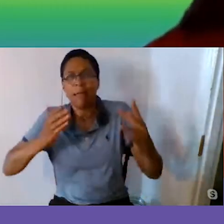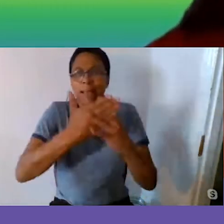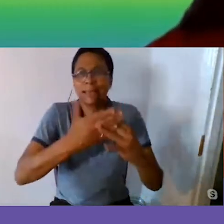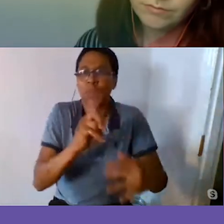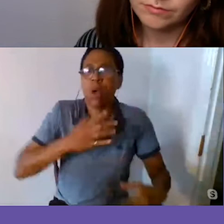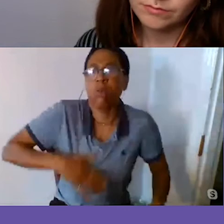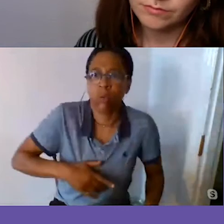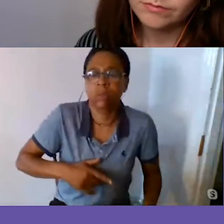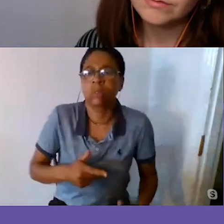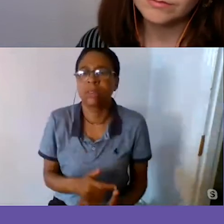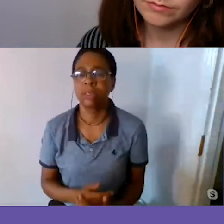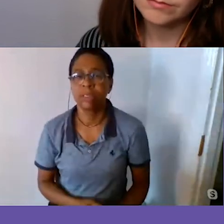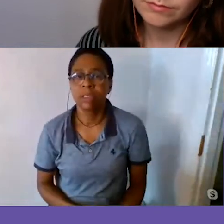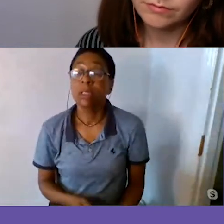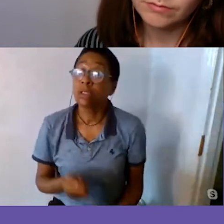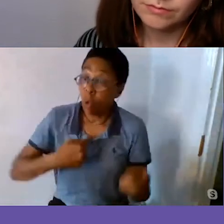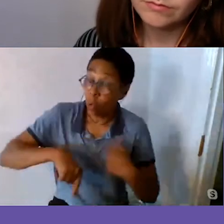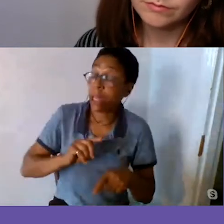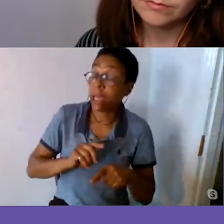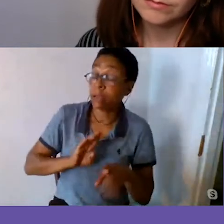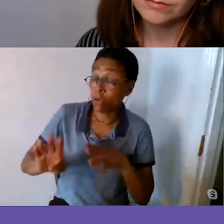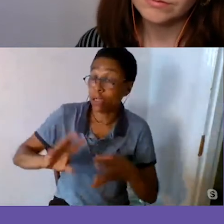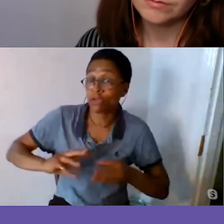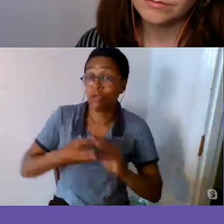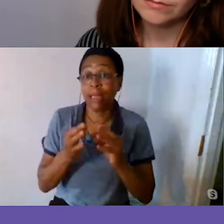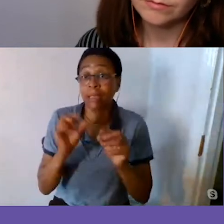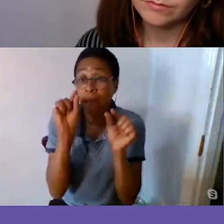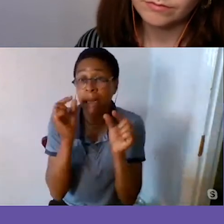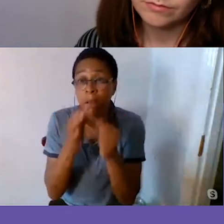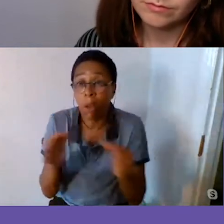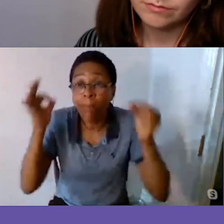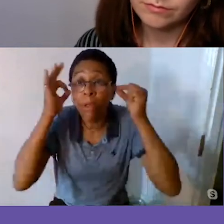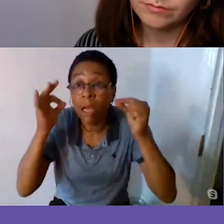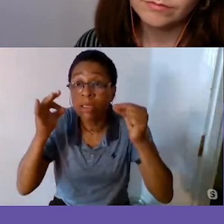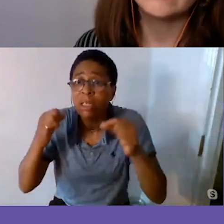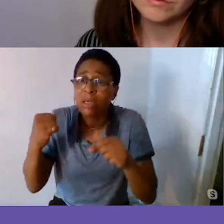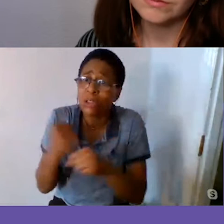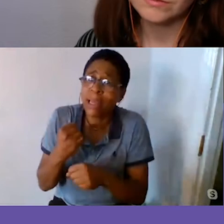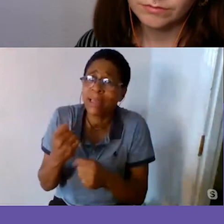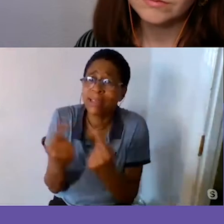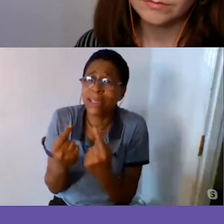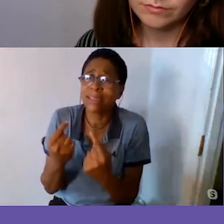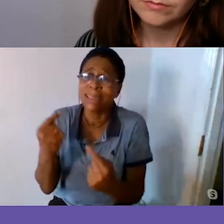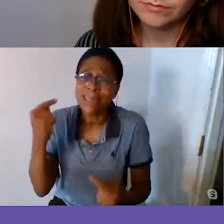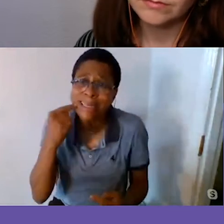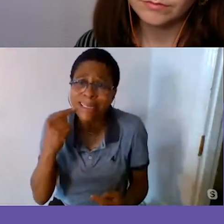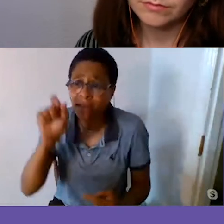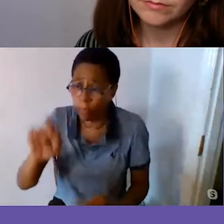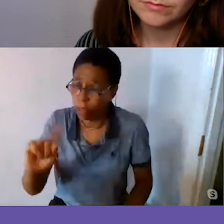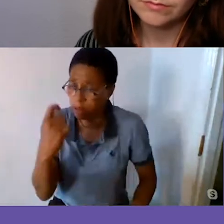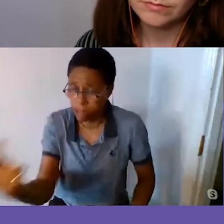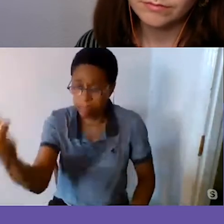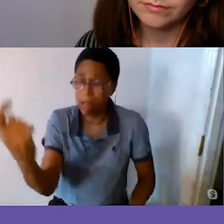about films and stuff in as well, so that they're, again, it's about just making it really easy. If it's in one place, everything can be so much more successful. It's the